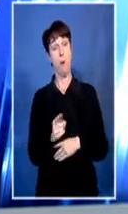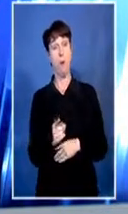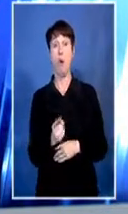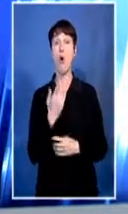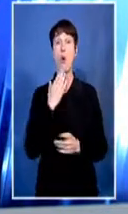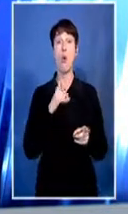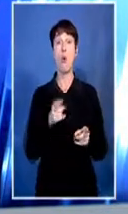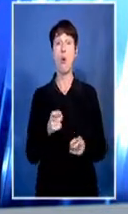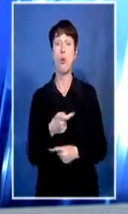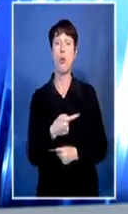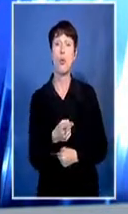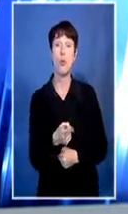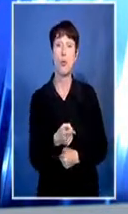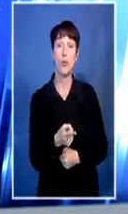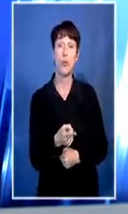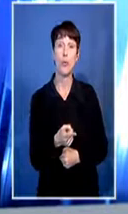the hands of